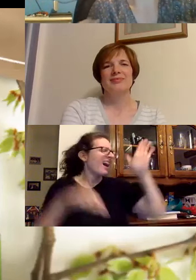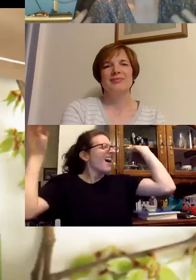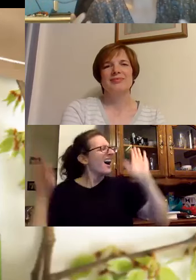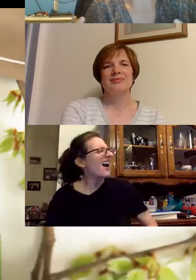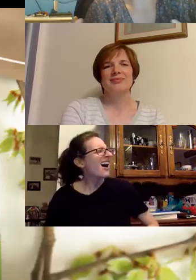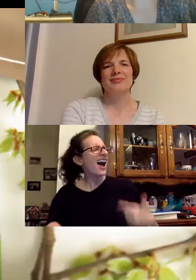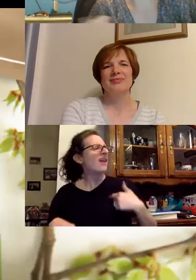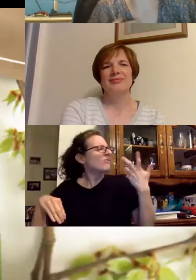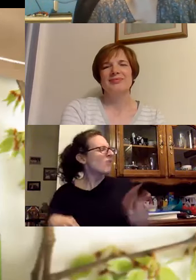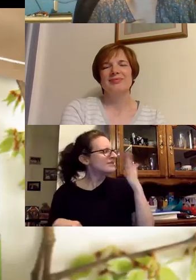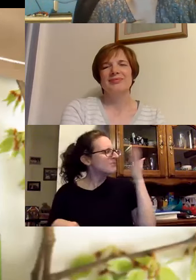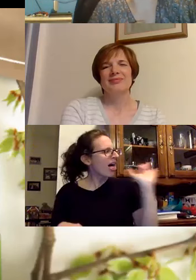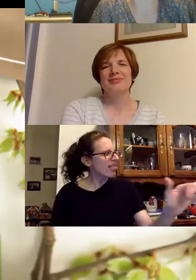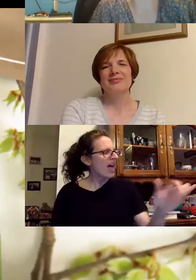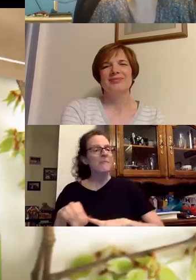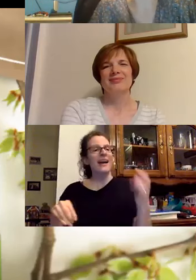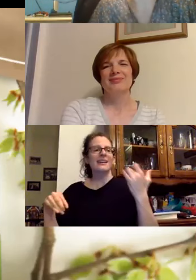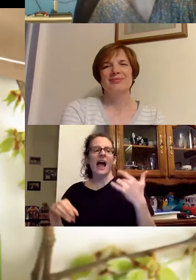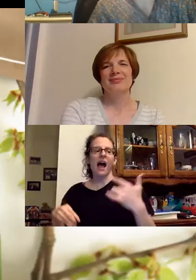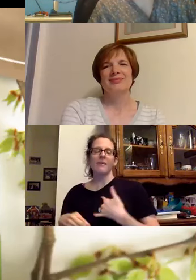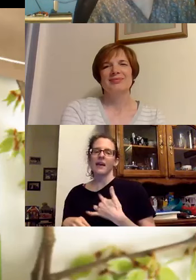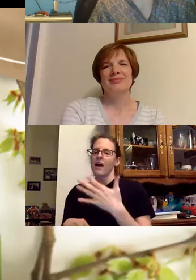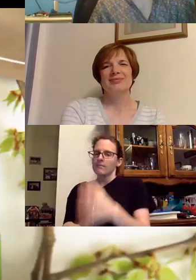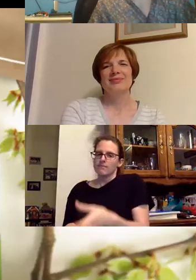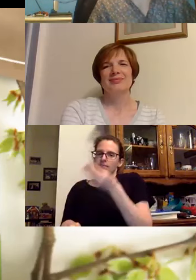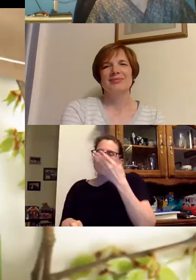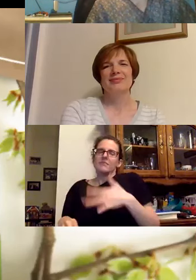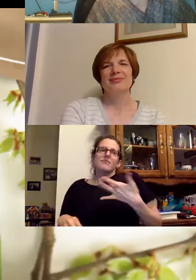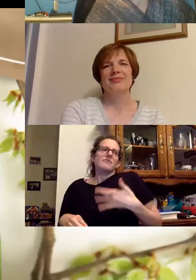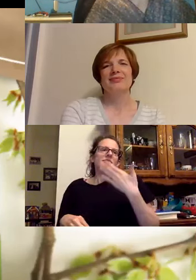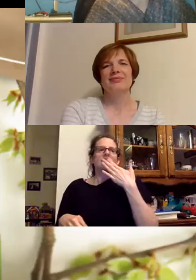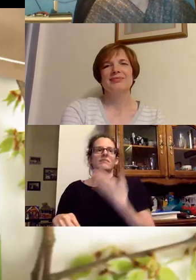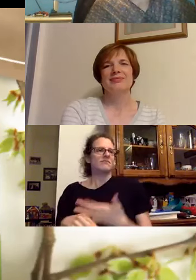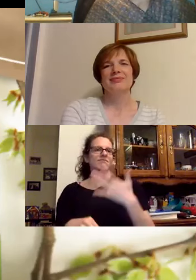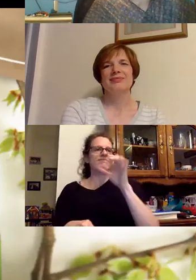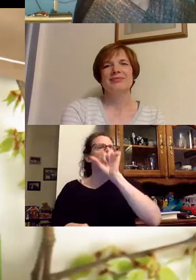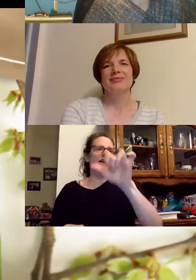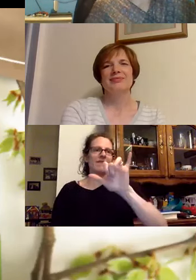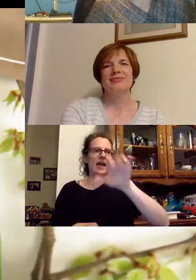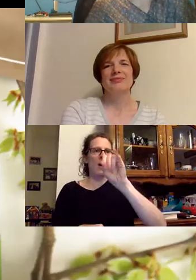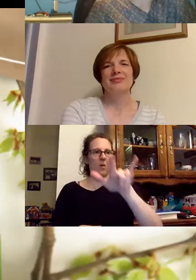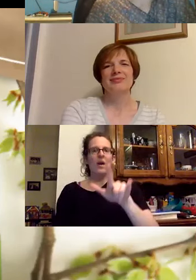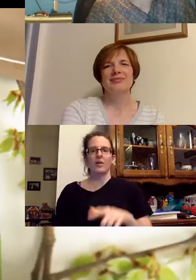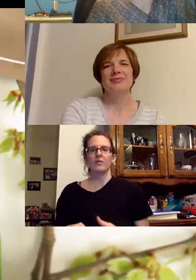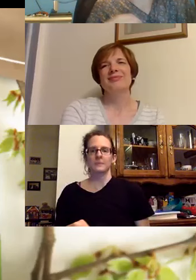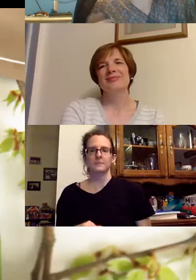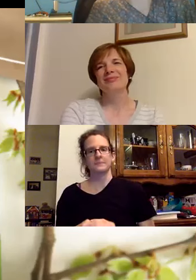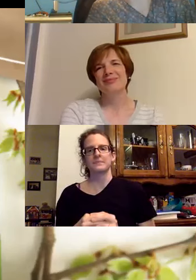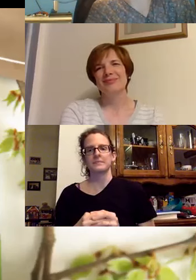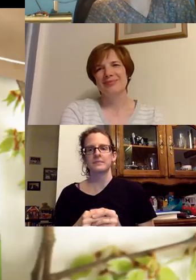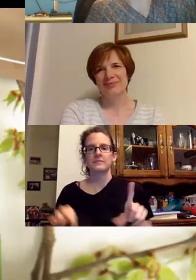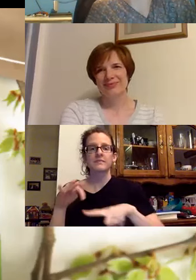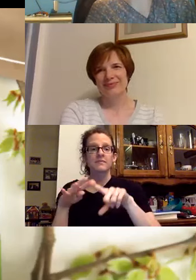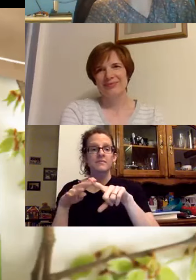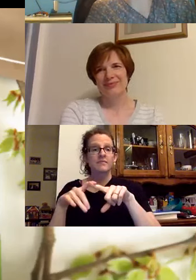stink. But now I absolutely love it. It's one of my favorite oils. But it's